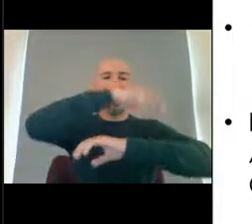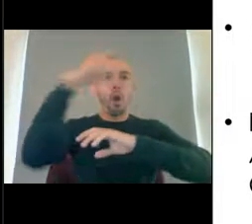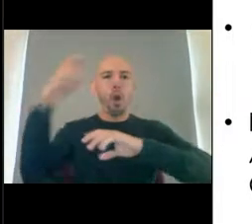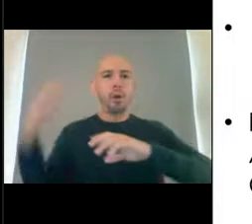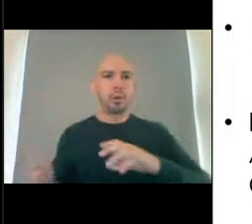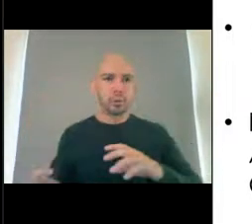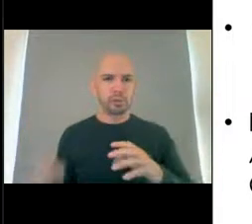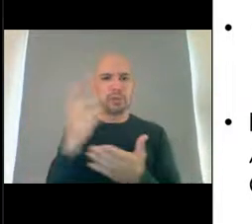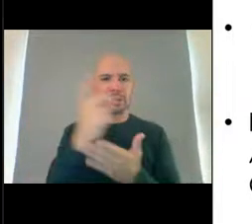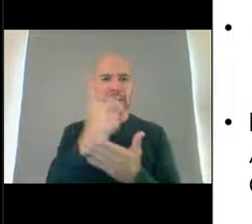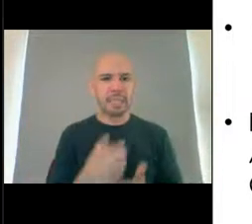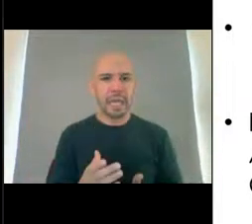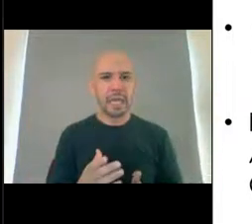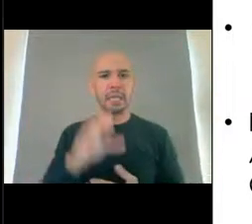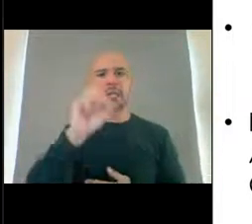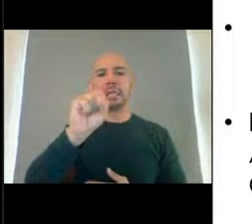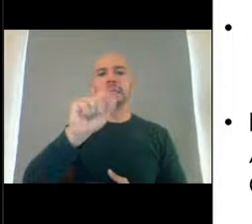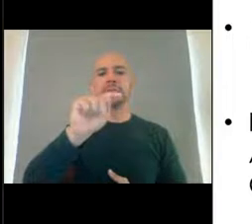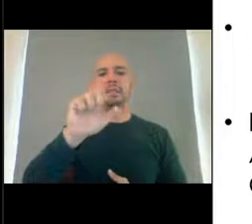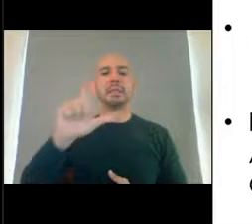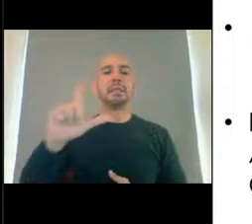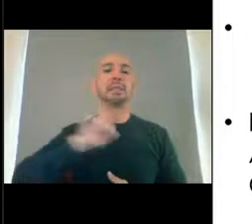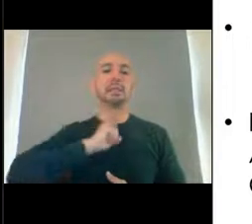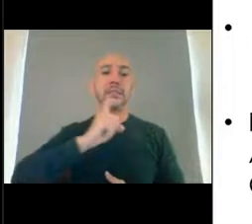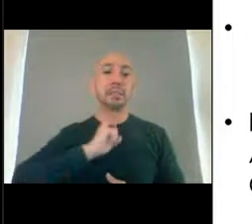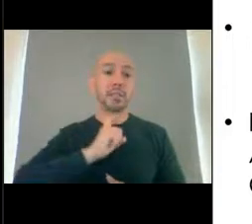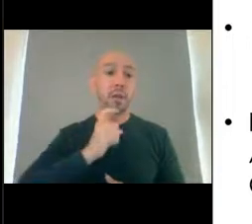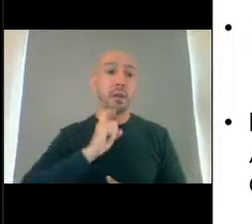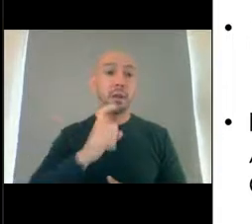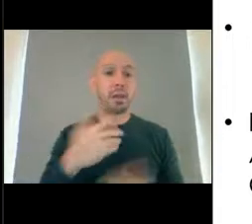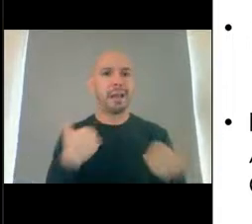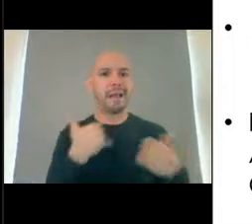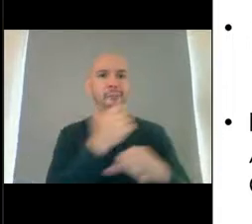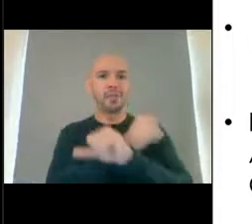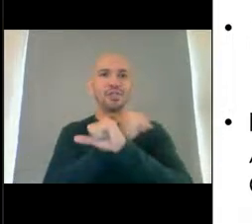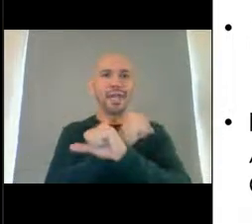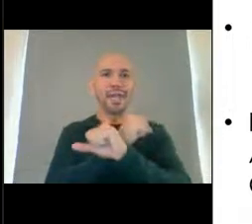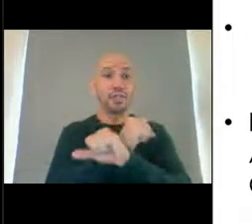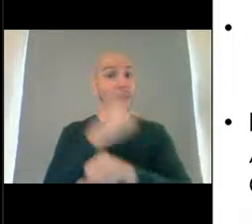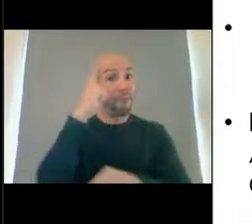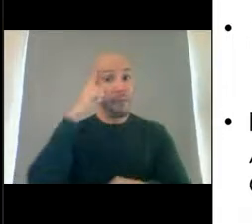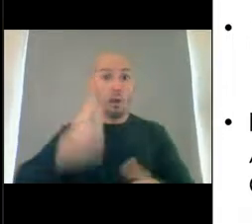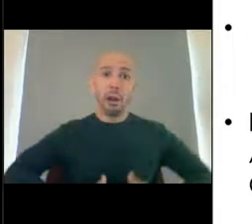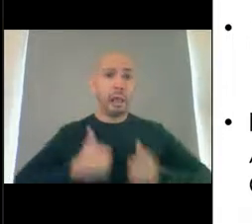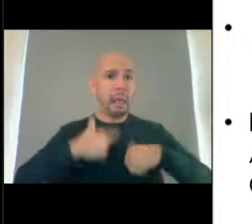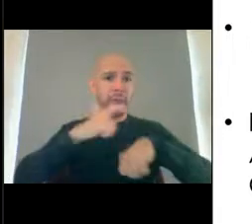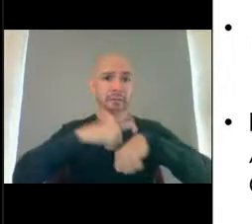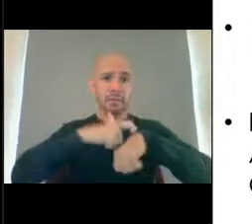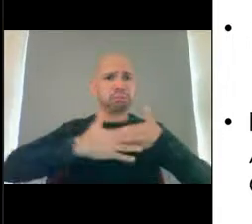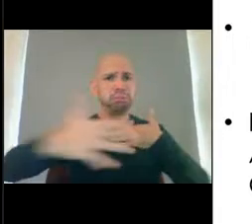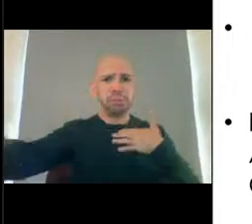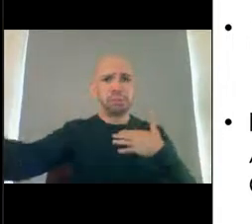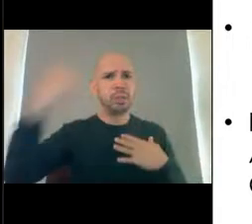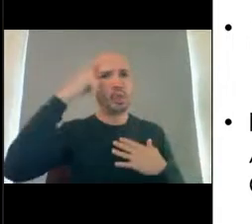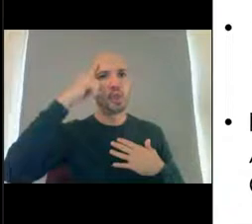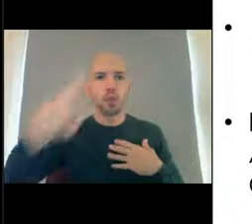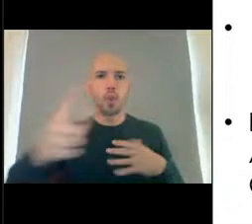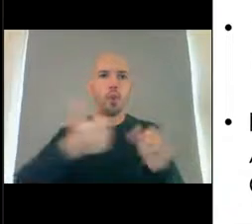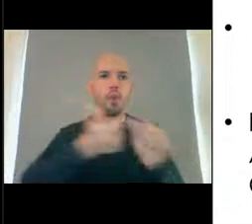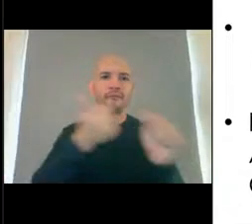members the corrosion protection is meant to be a lifetime protection to avoid any sort of painting or paint